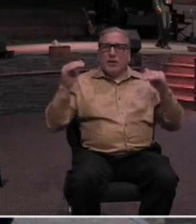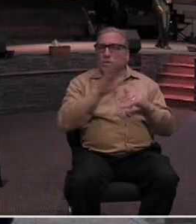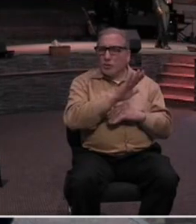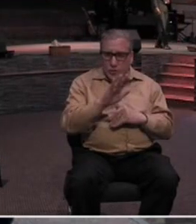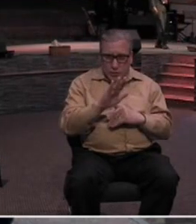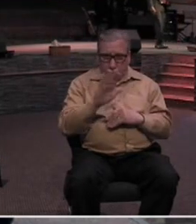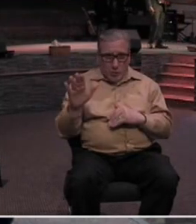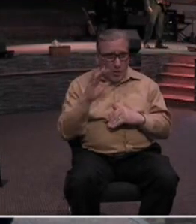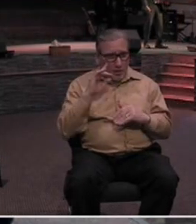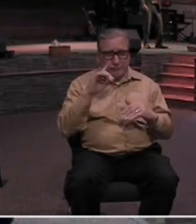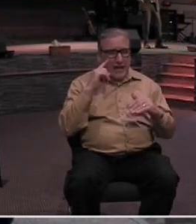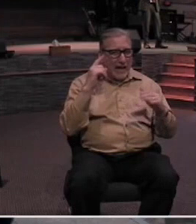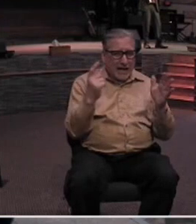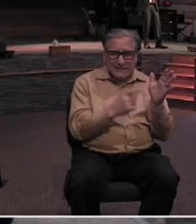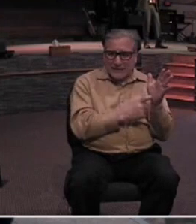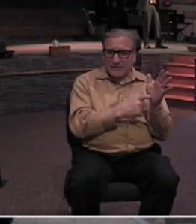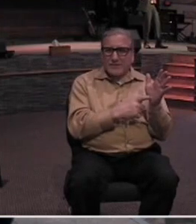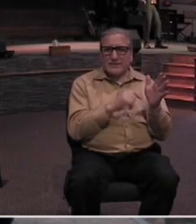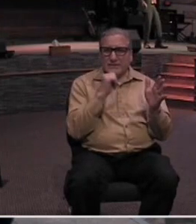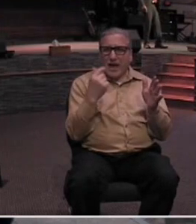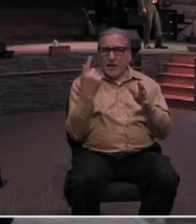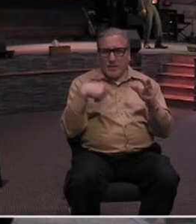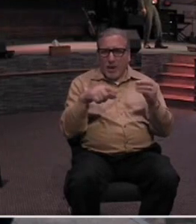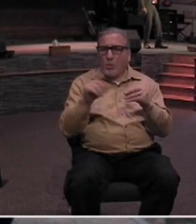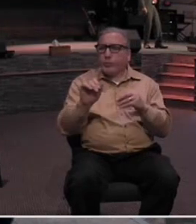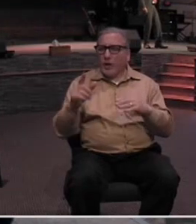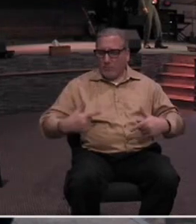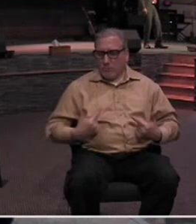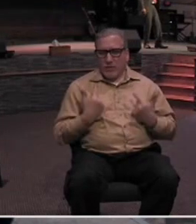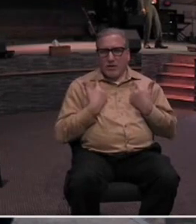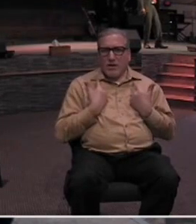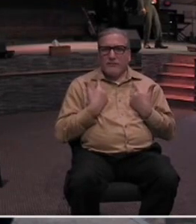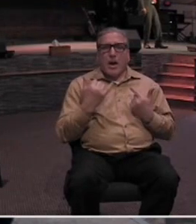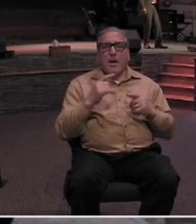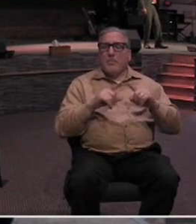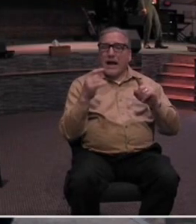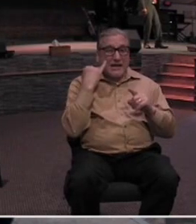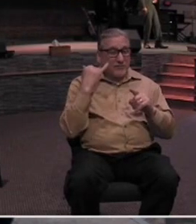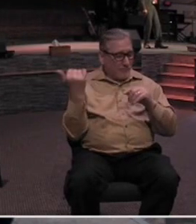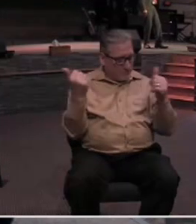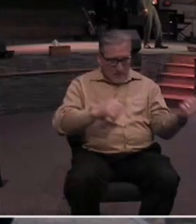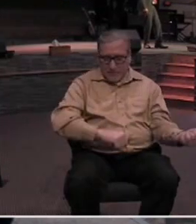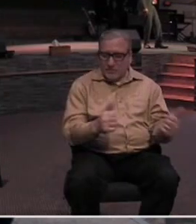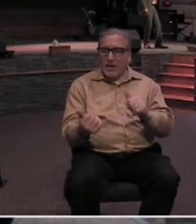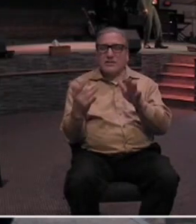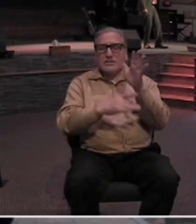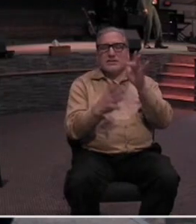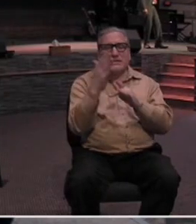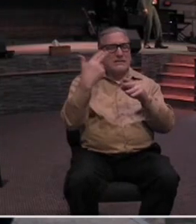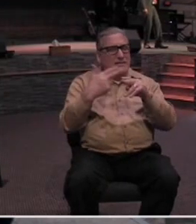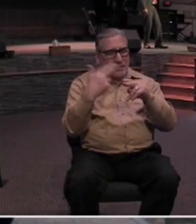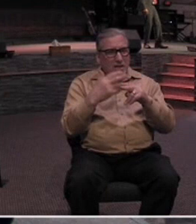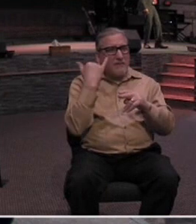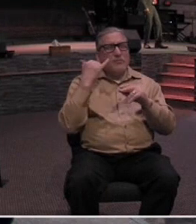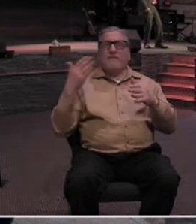identity is not so much wrapped up in your zip code? But if you've been baptized in Jesus' name, if you've been filled with the wonderful gift of the Holy Ghost,